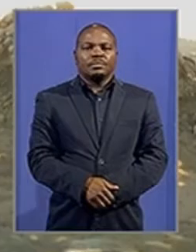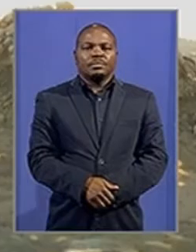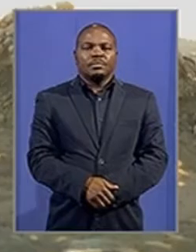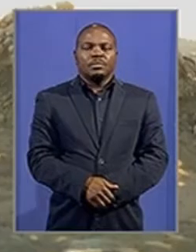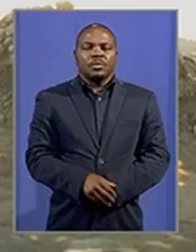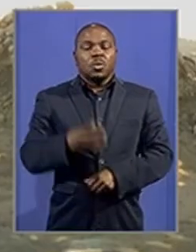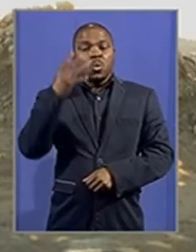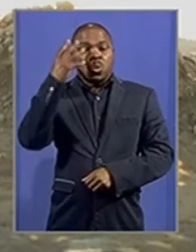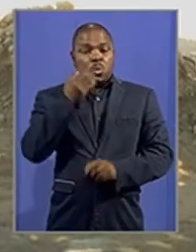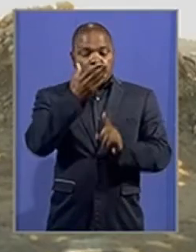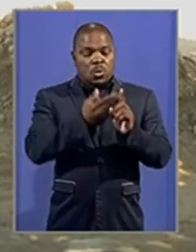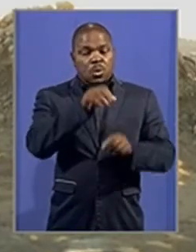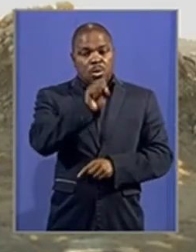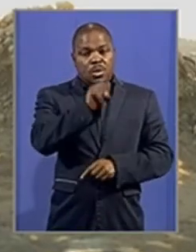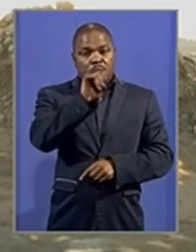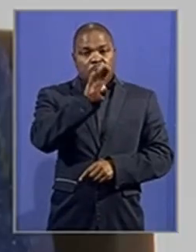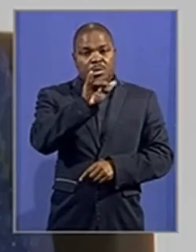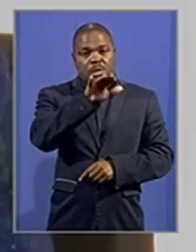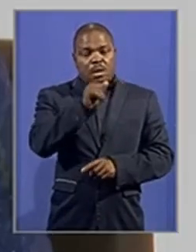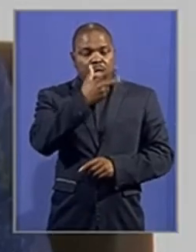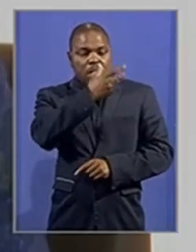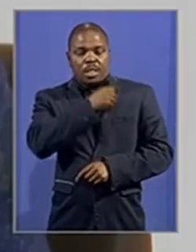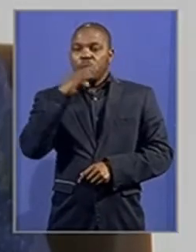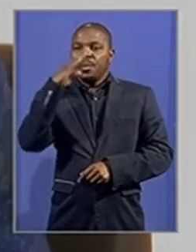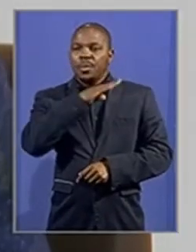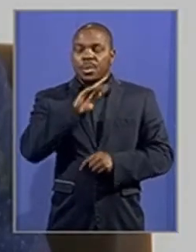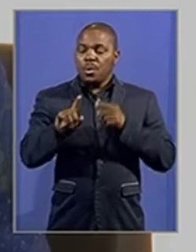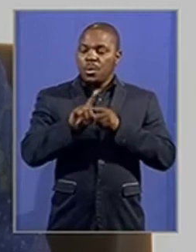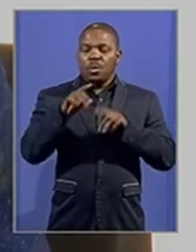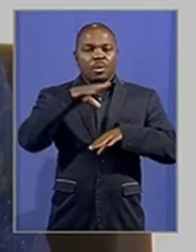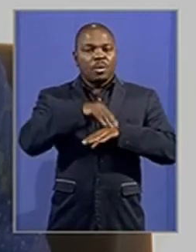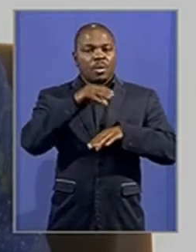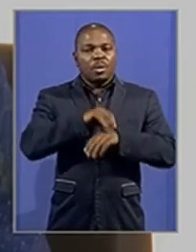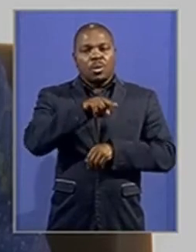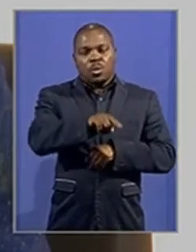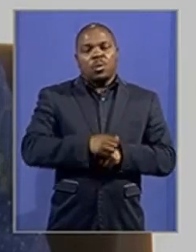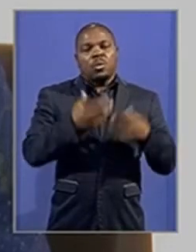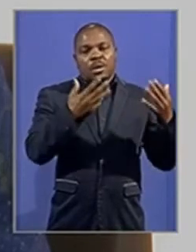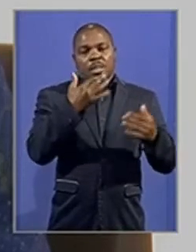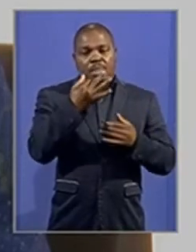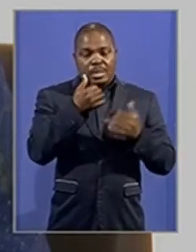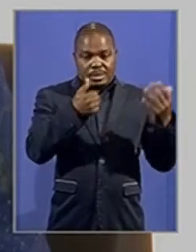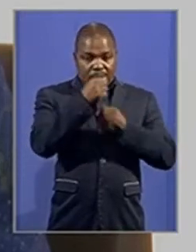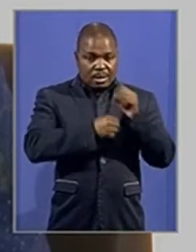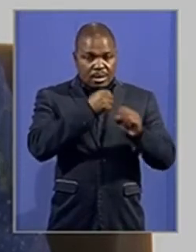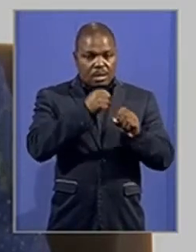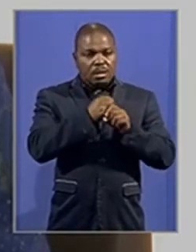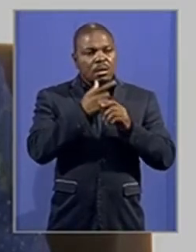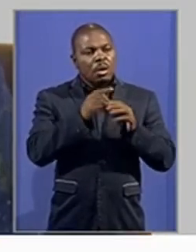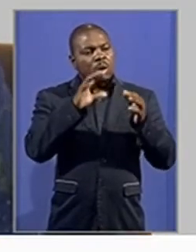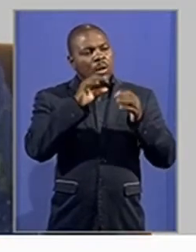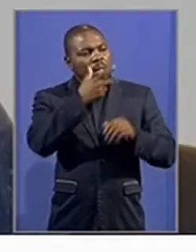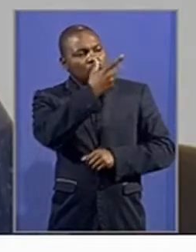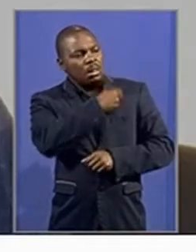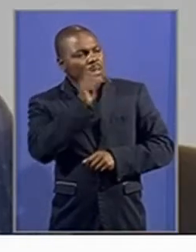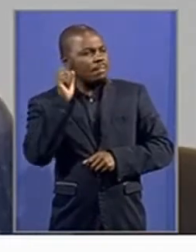Nkoko Emelina Sibiya ga ka entiwa. Mogodi yo wa dingwaga di le 96 o nna kgakala le mafelo a go entelwang